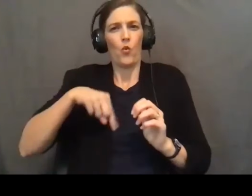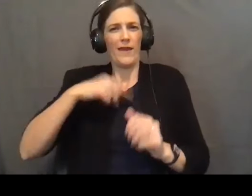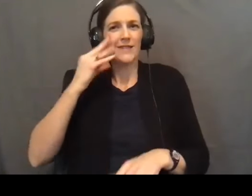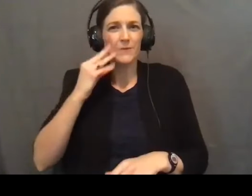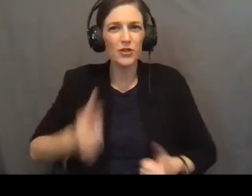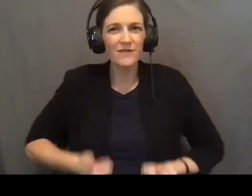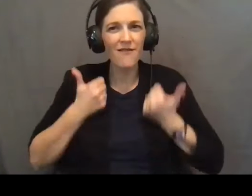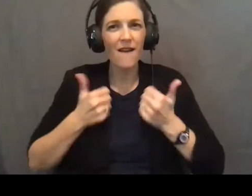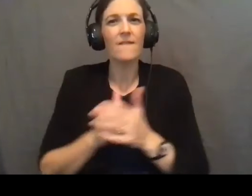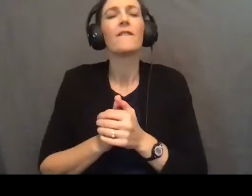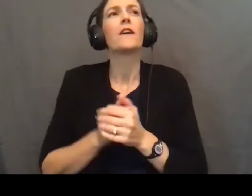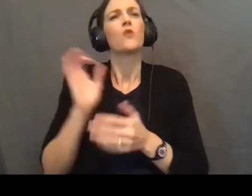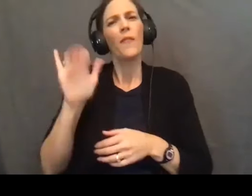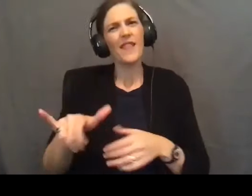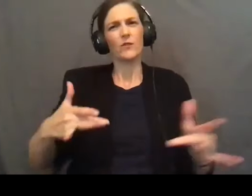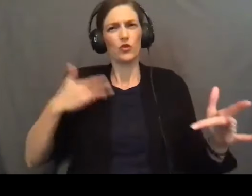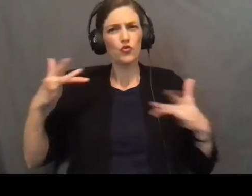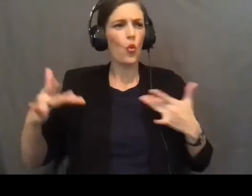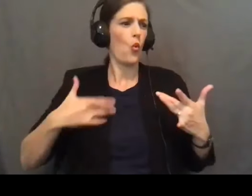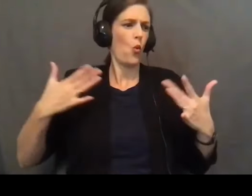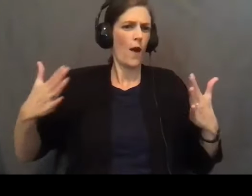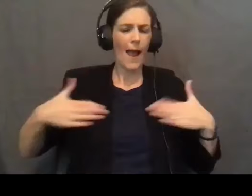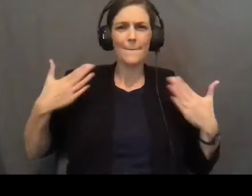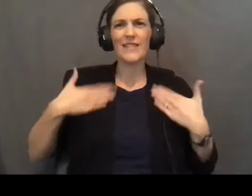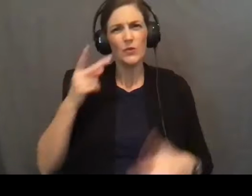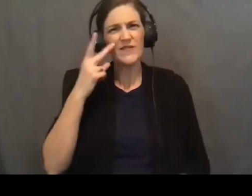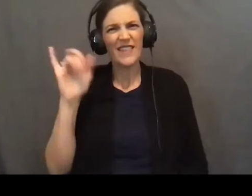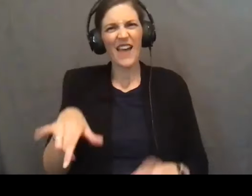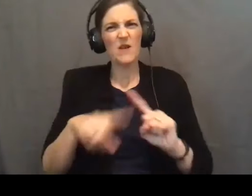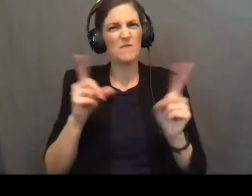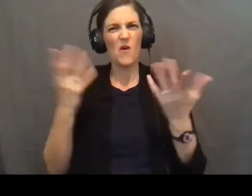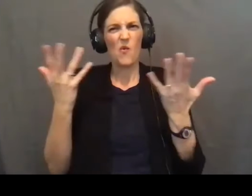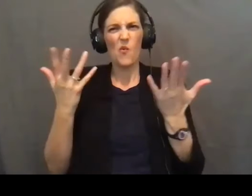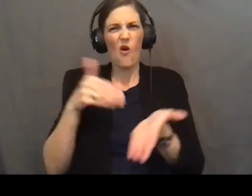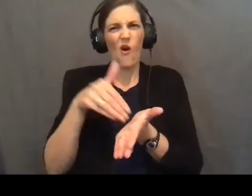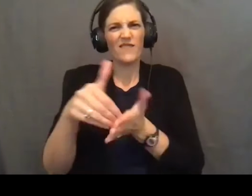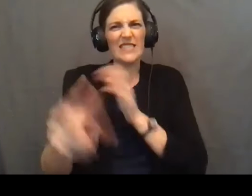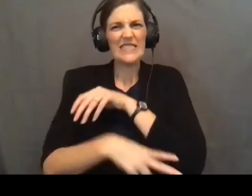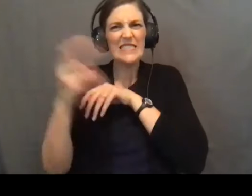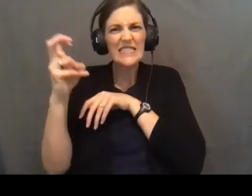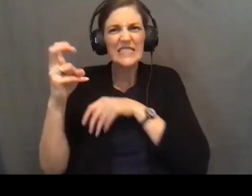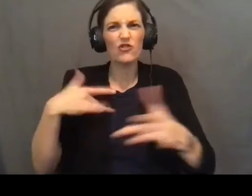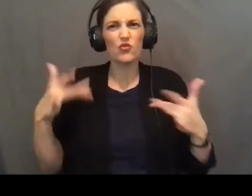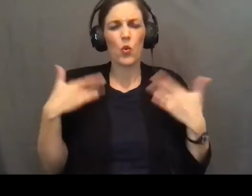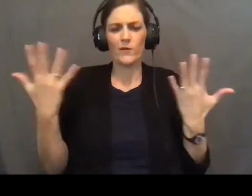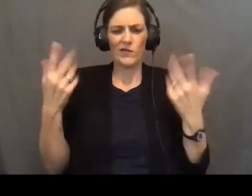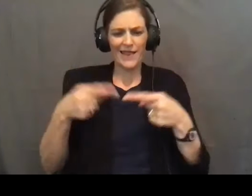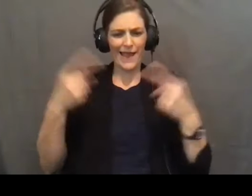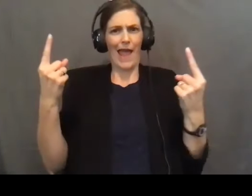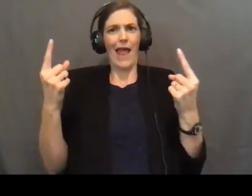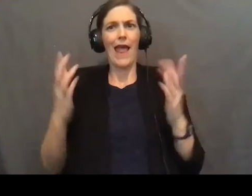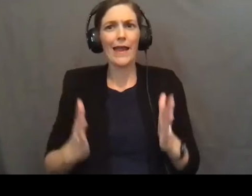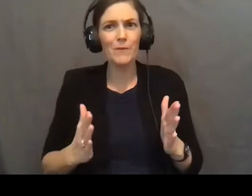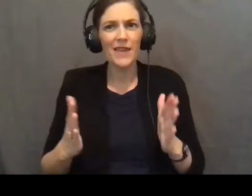So that's what joy is. That's what happiness is. We've seen that. But what often steals our joy? What's the enemy of joy that